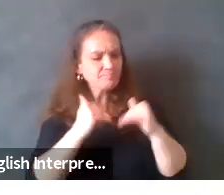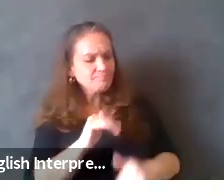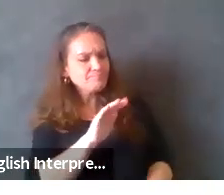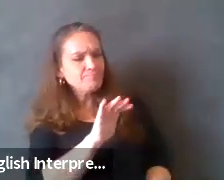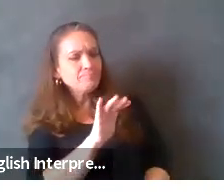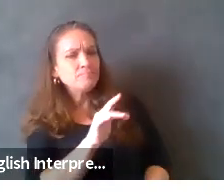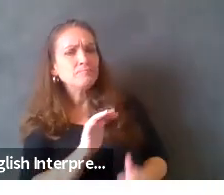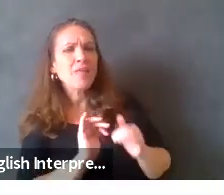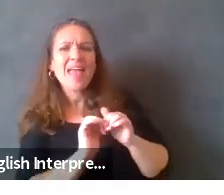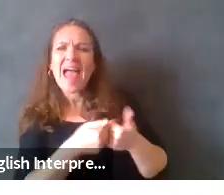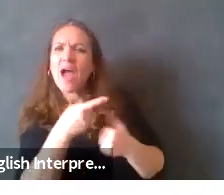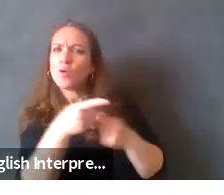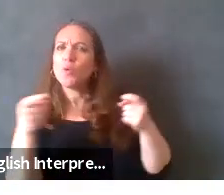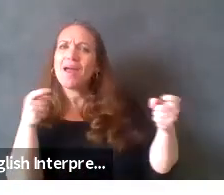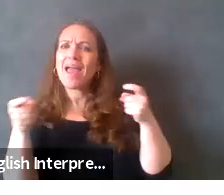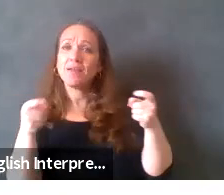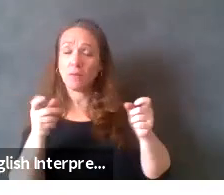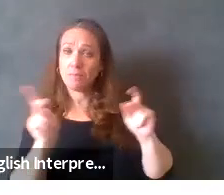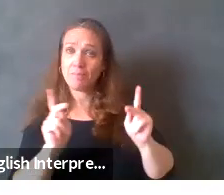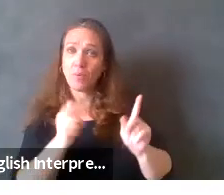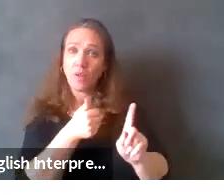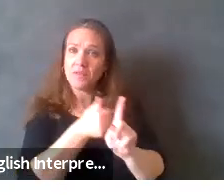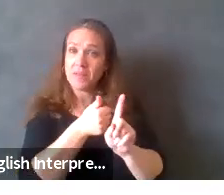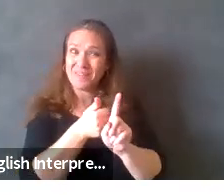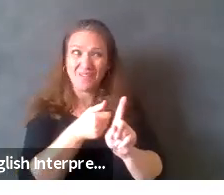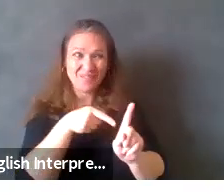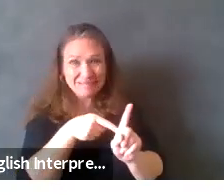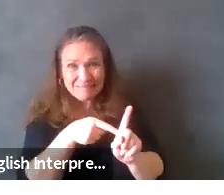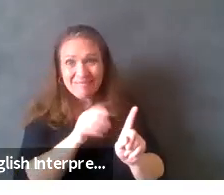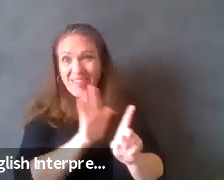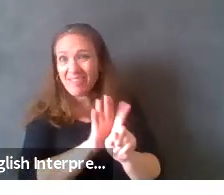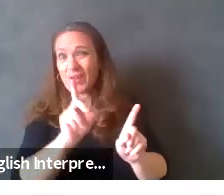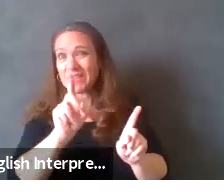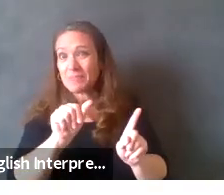handle individuals who, because of their disability, cannot wear face coverings?